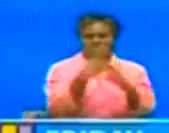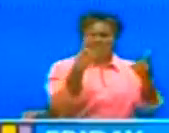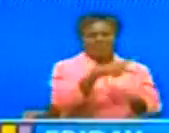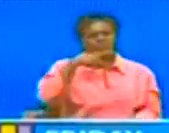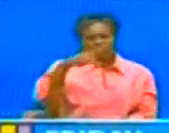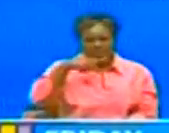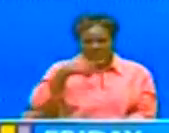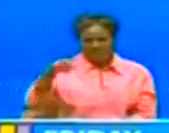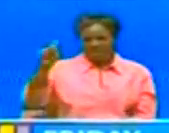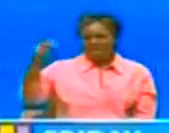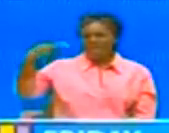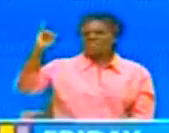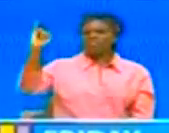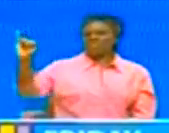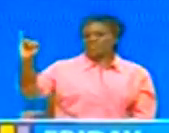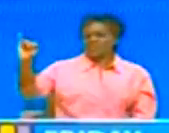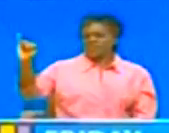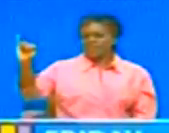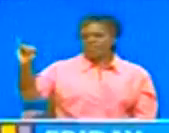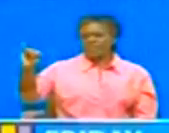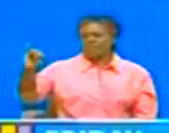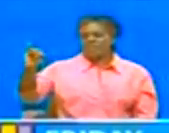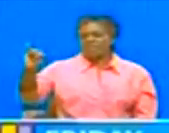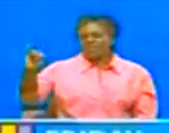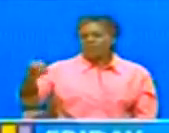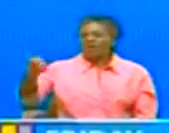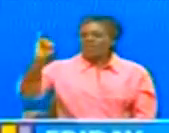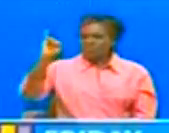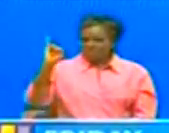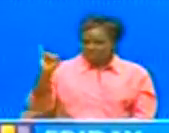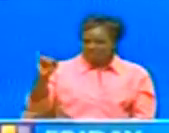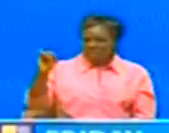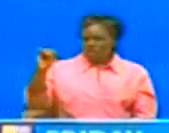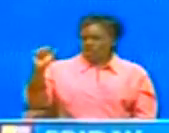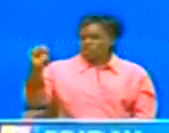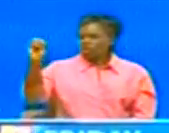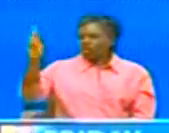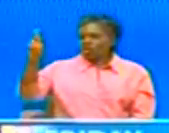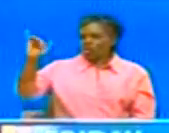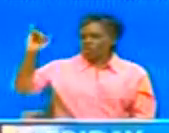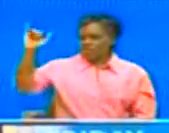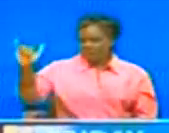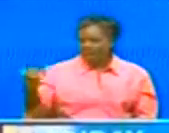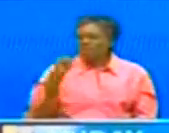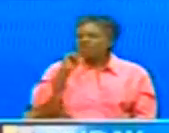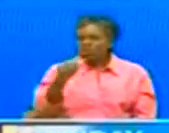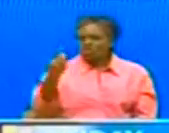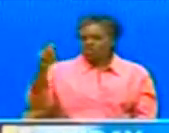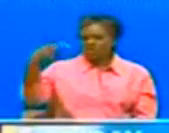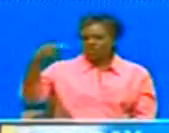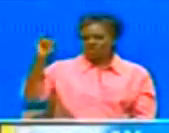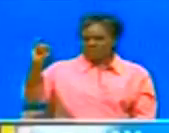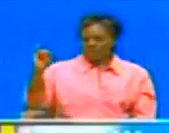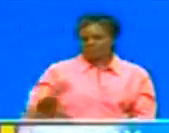mm-hmm. Thesaurus. Right. And the plural is thesauri, thesauri, mm. Not right.